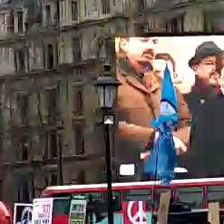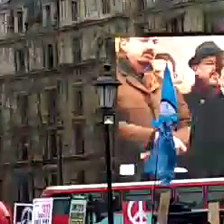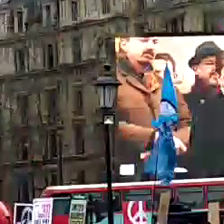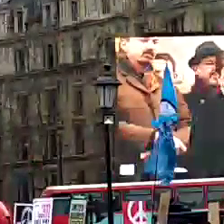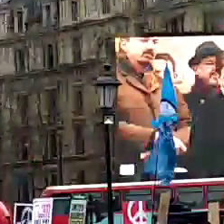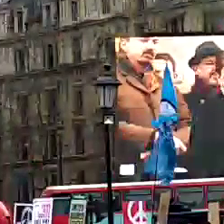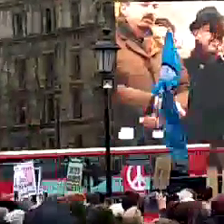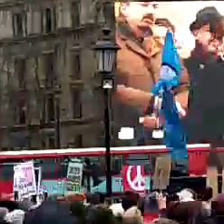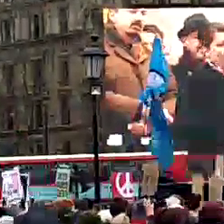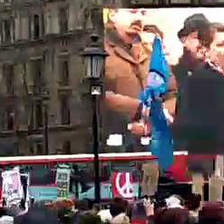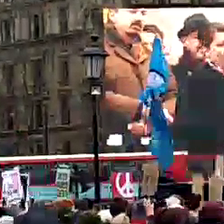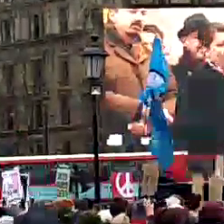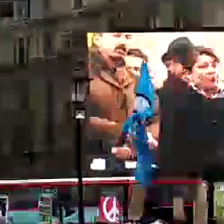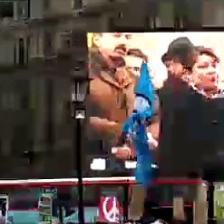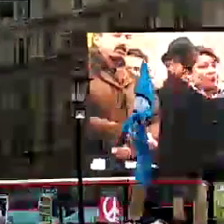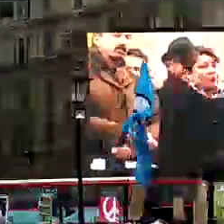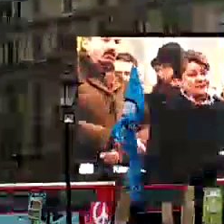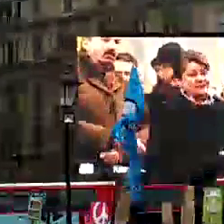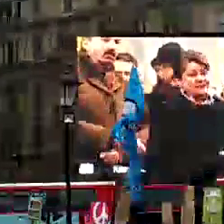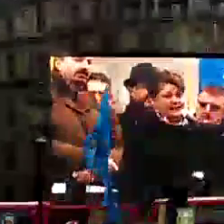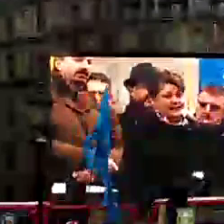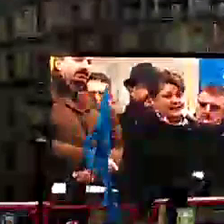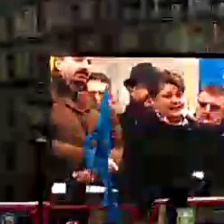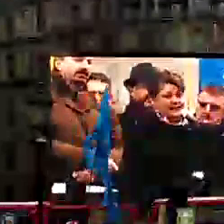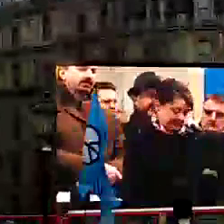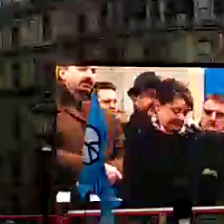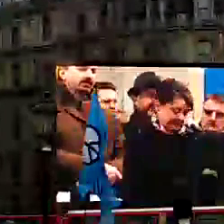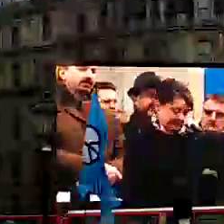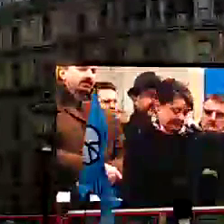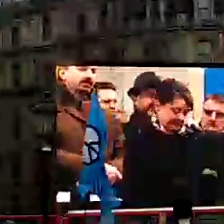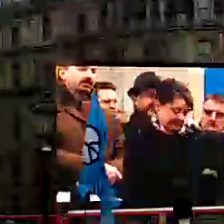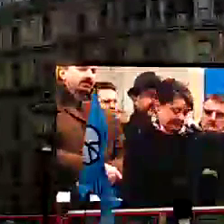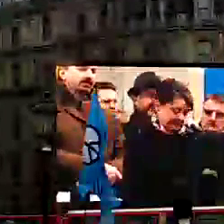Peace, through war, through instability.